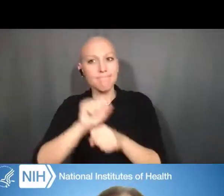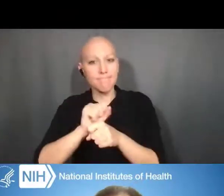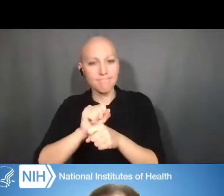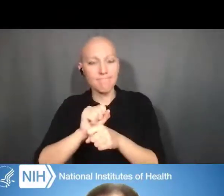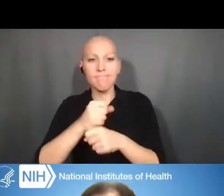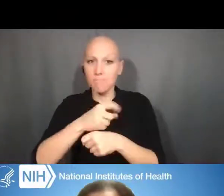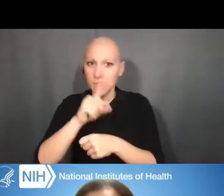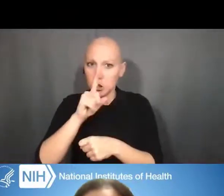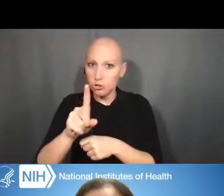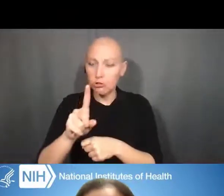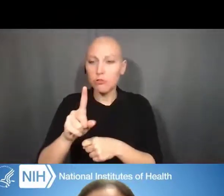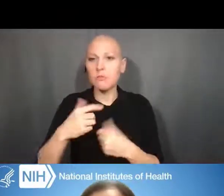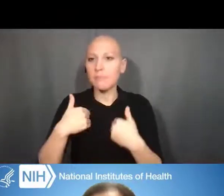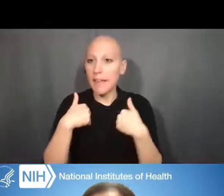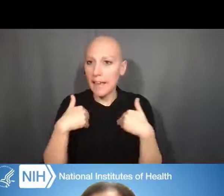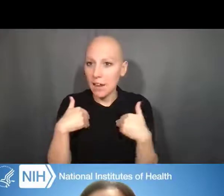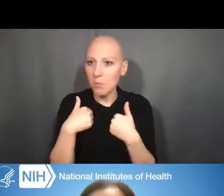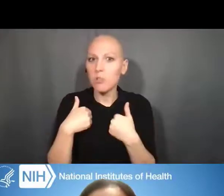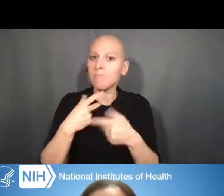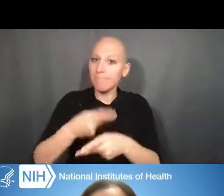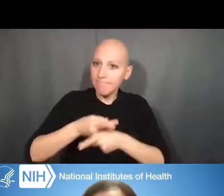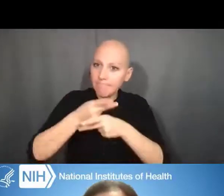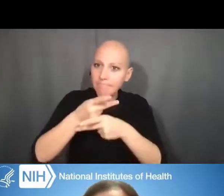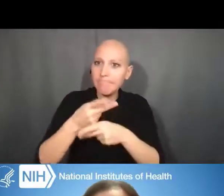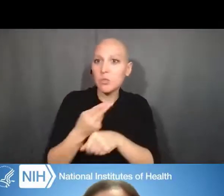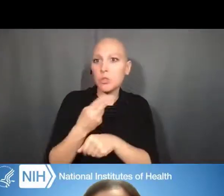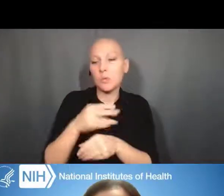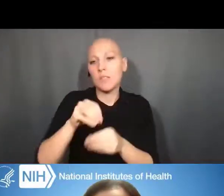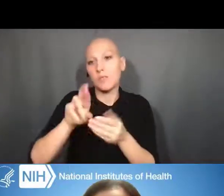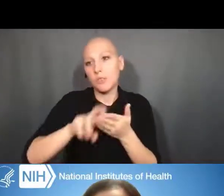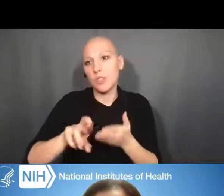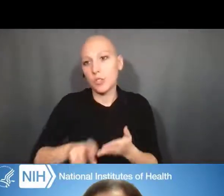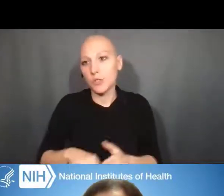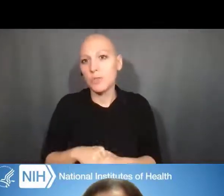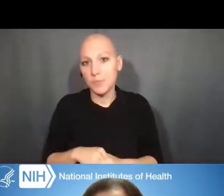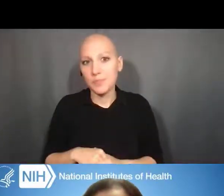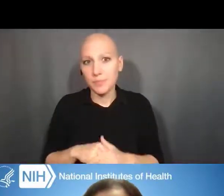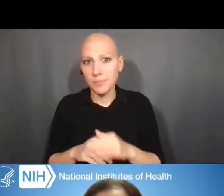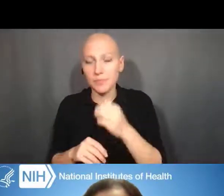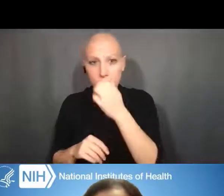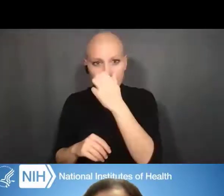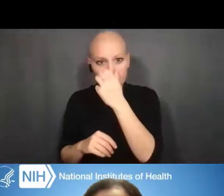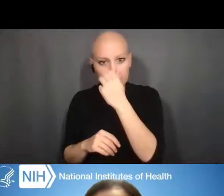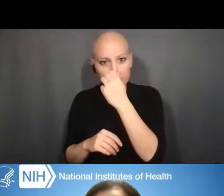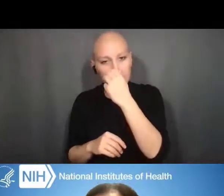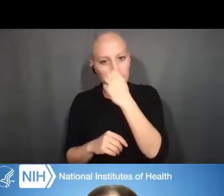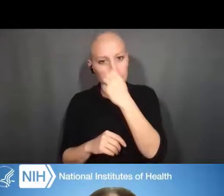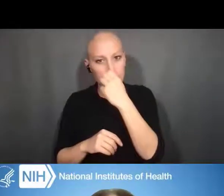of animals used in research. So let's see if I can get this.